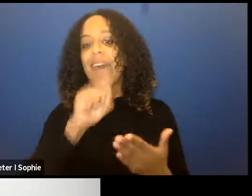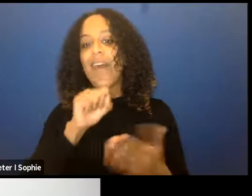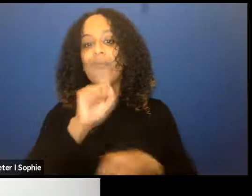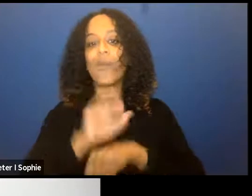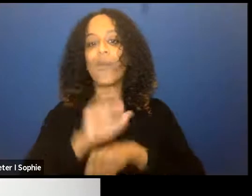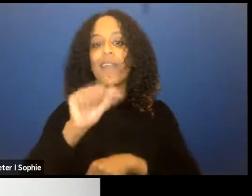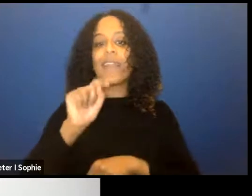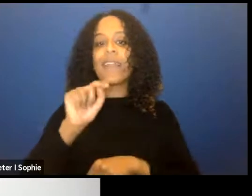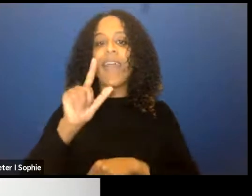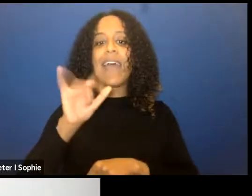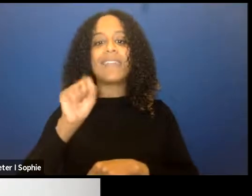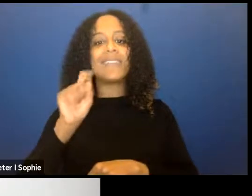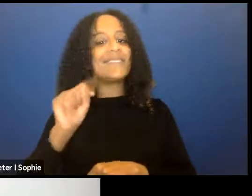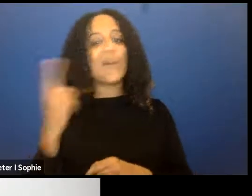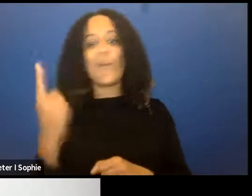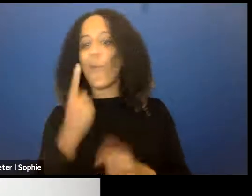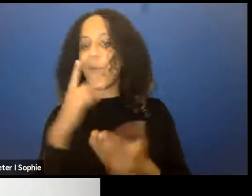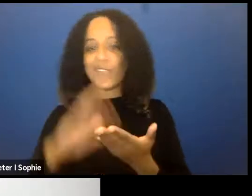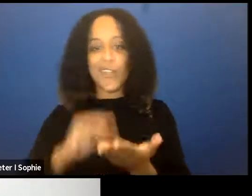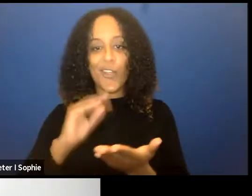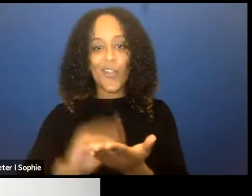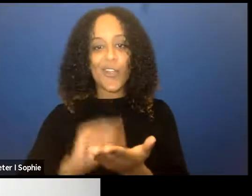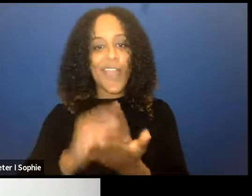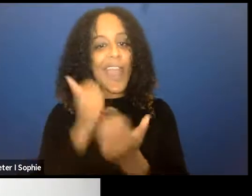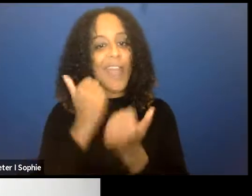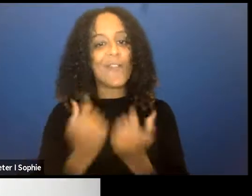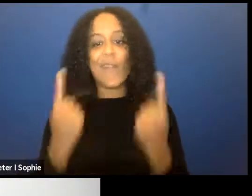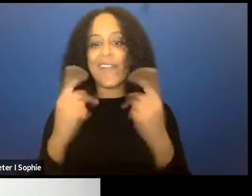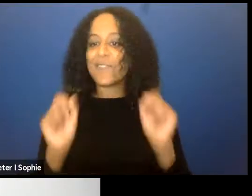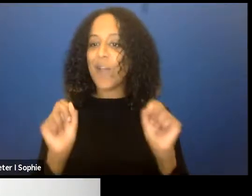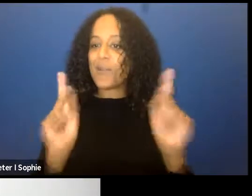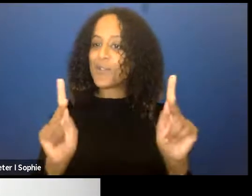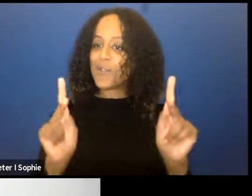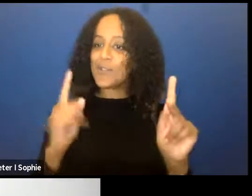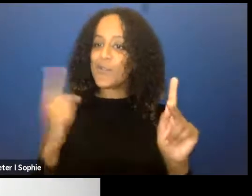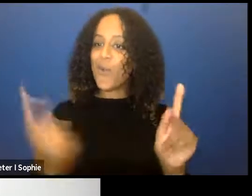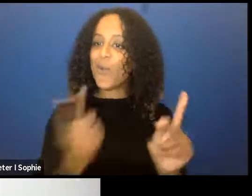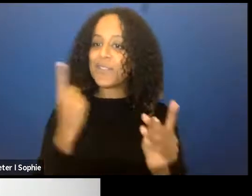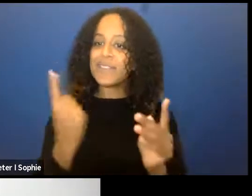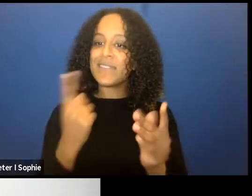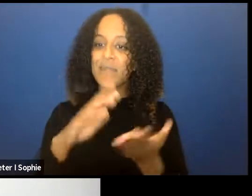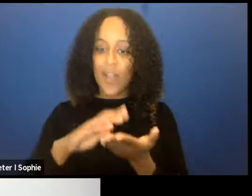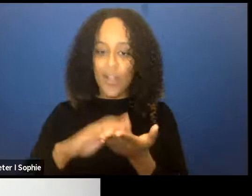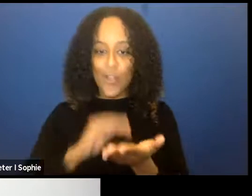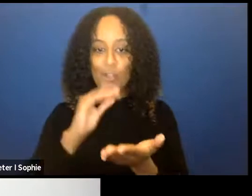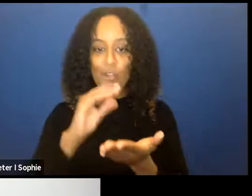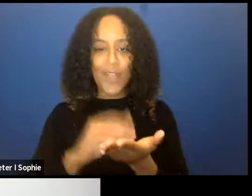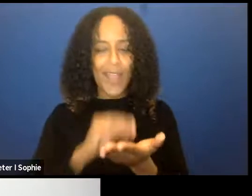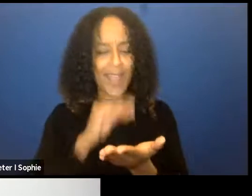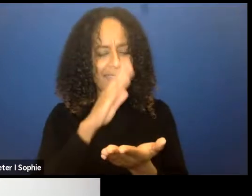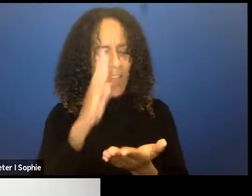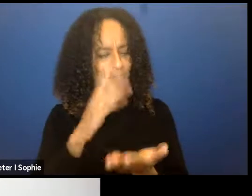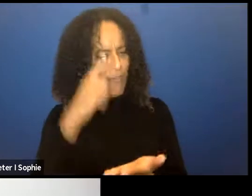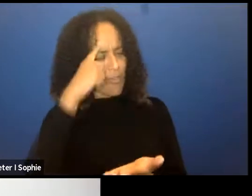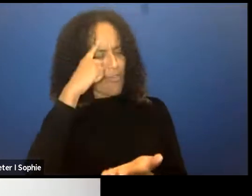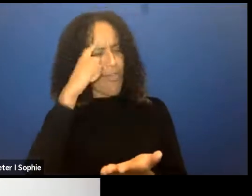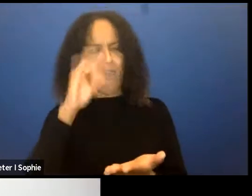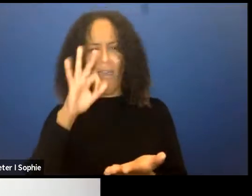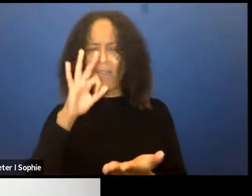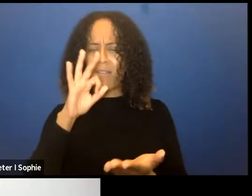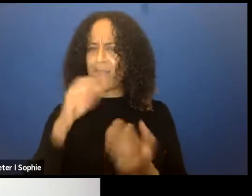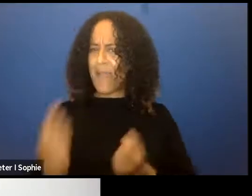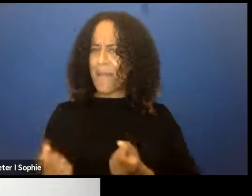I'm still learning. I think everybody has the opportunity to always be a learner. And I had never really thought about empathy